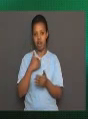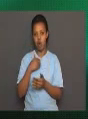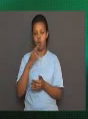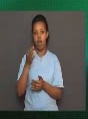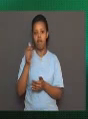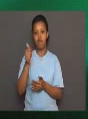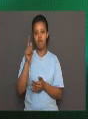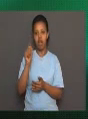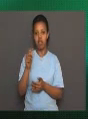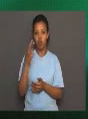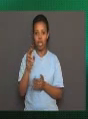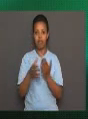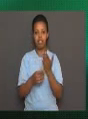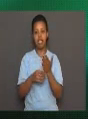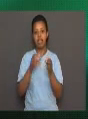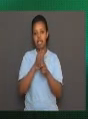fat or oil.